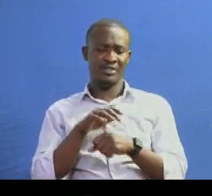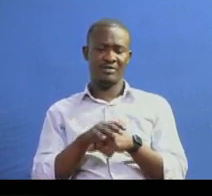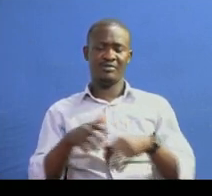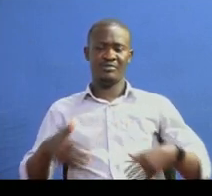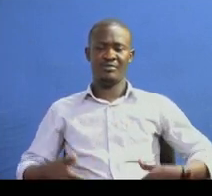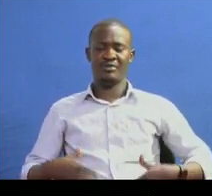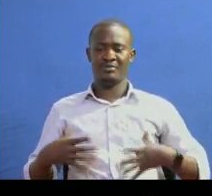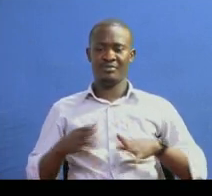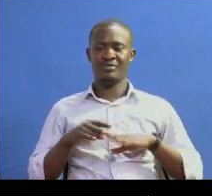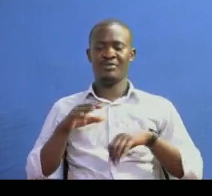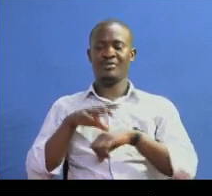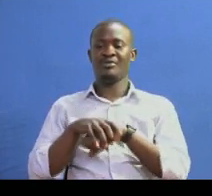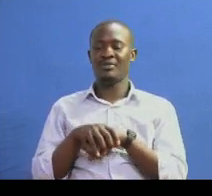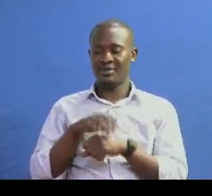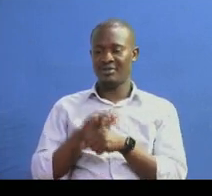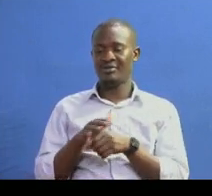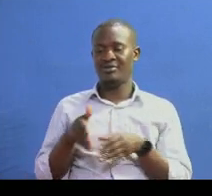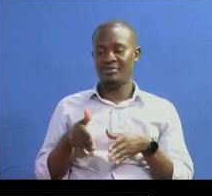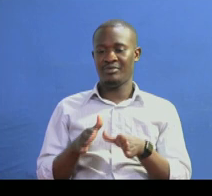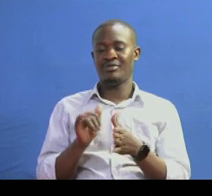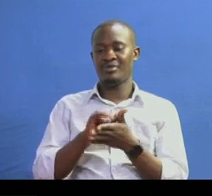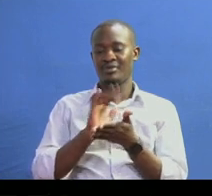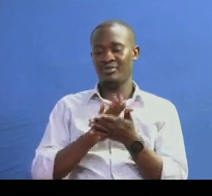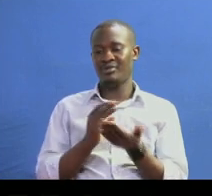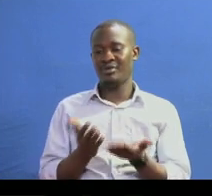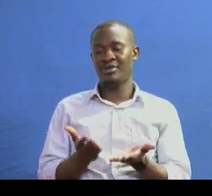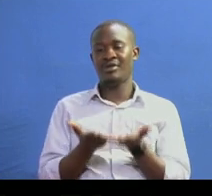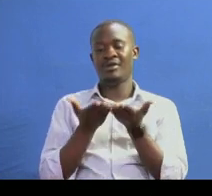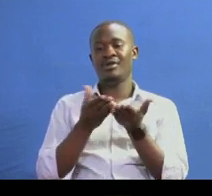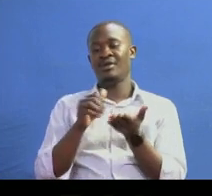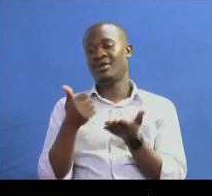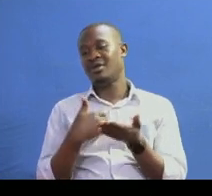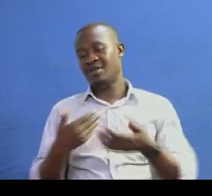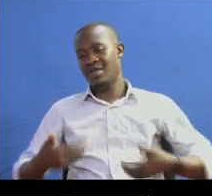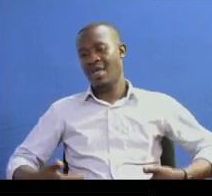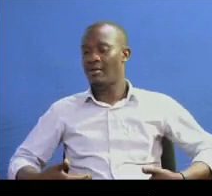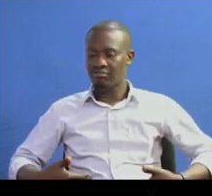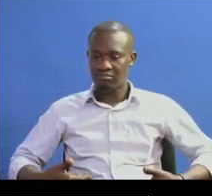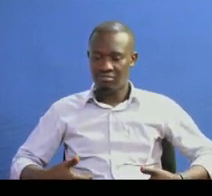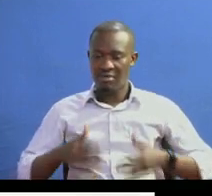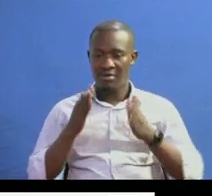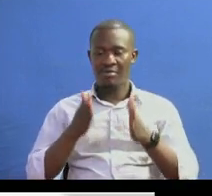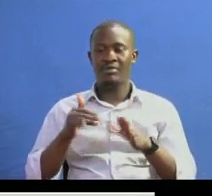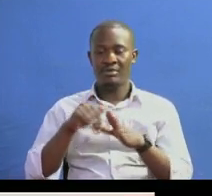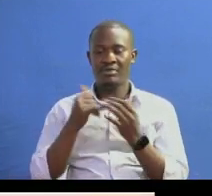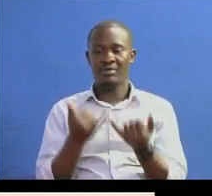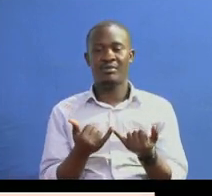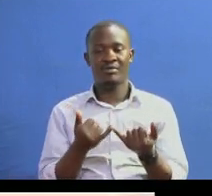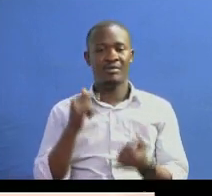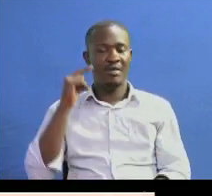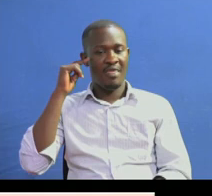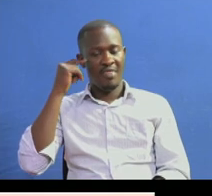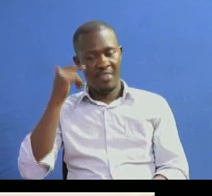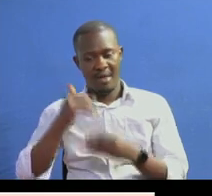get a lot of opportunities for our young people. So that is what I would encourage any young person right now. Mm-hmm. Yeah, you know, think